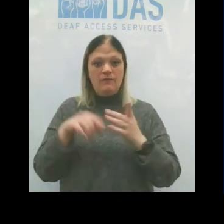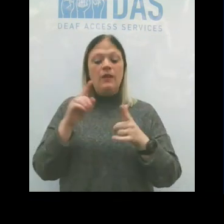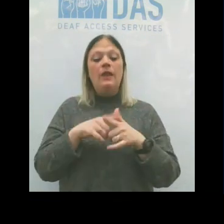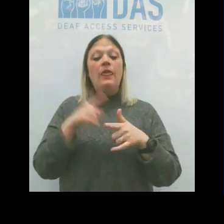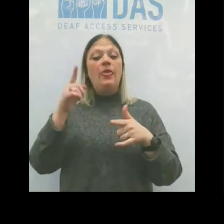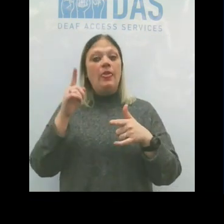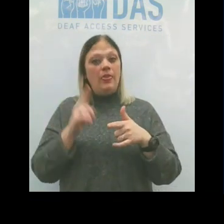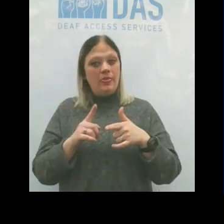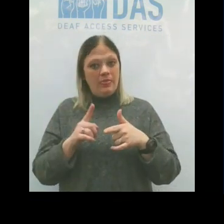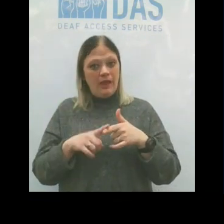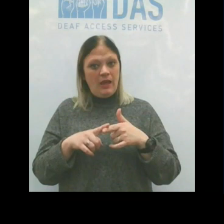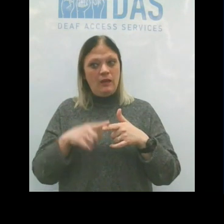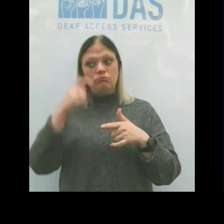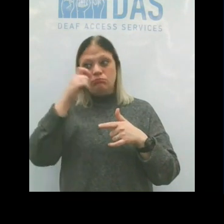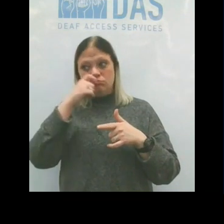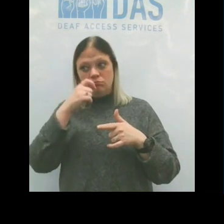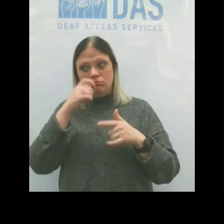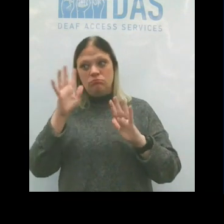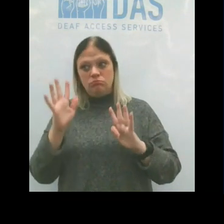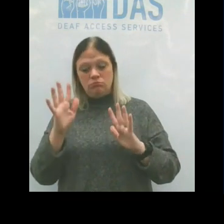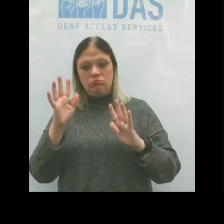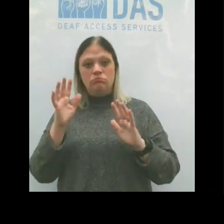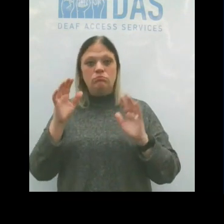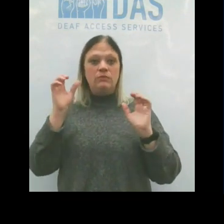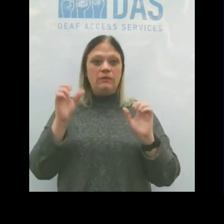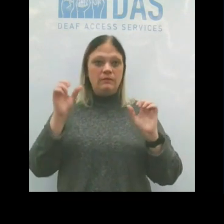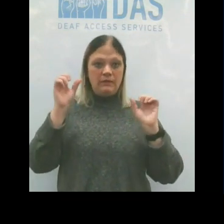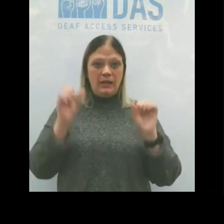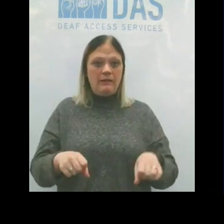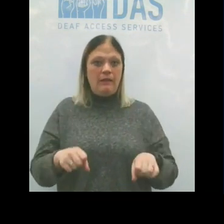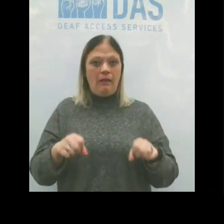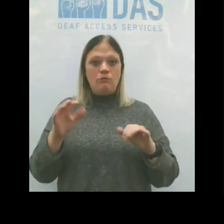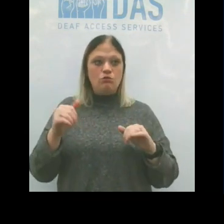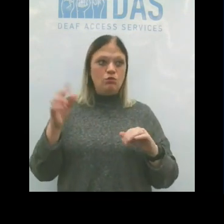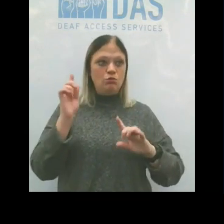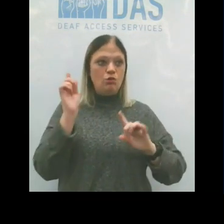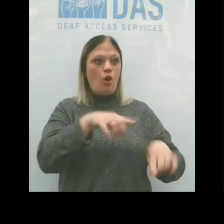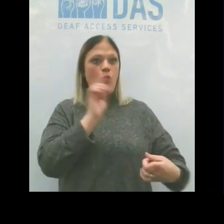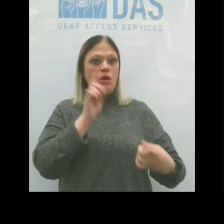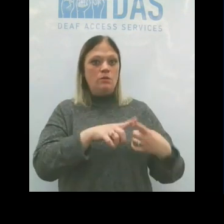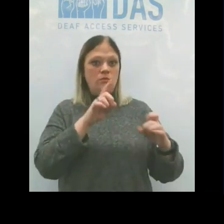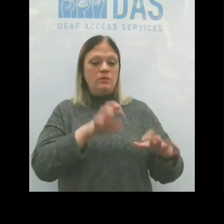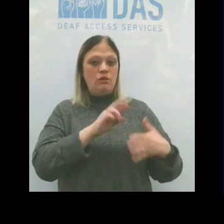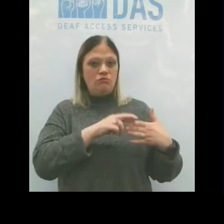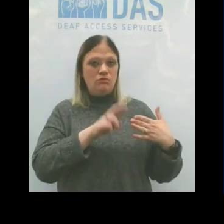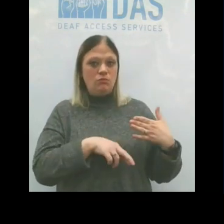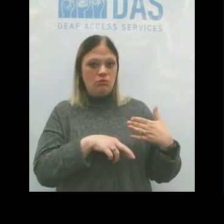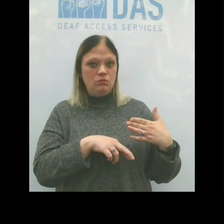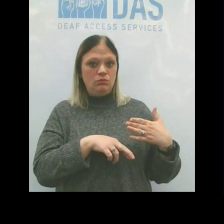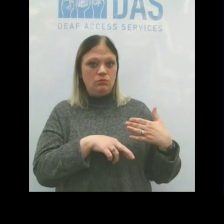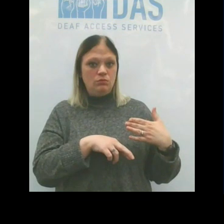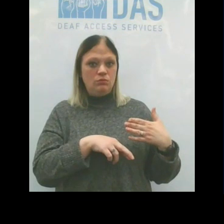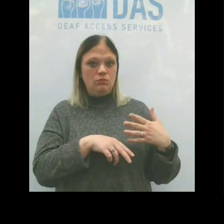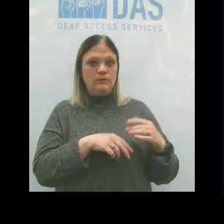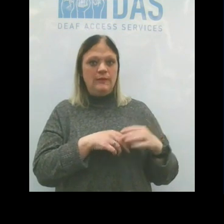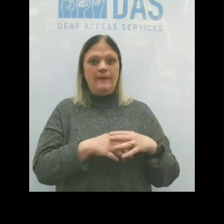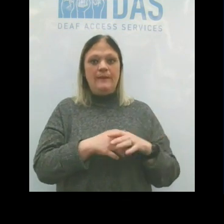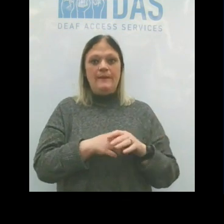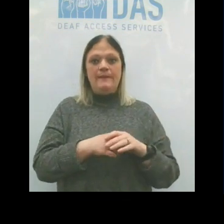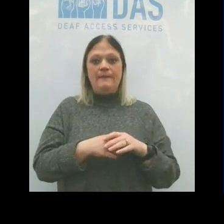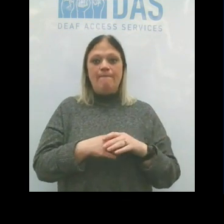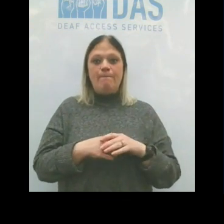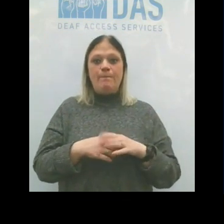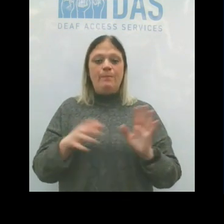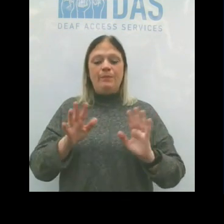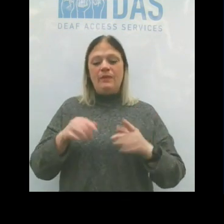can release themselves from isolation. They don't need to be in isolation anymore. People that go in to get tested, maybe